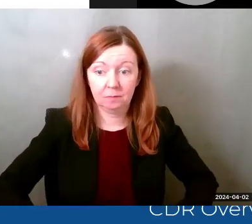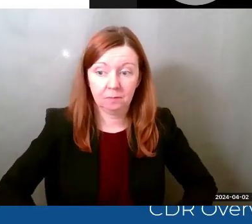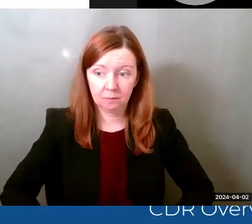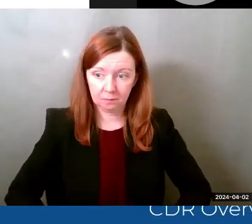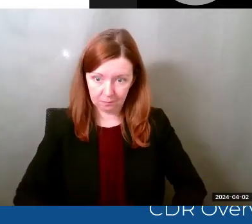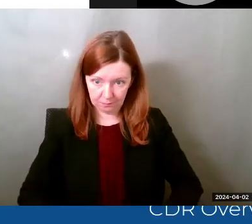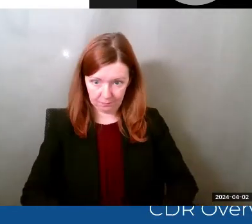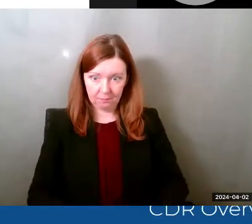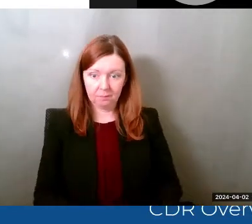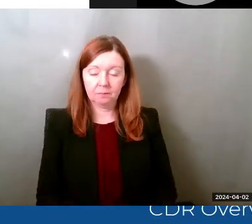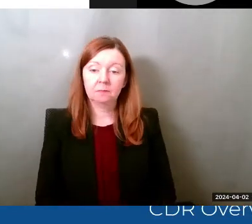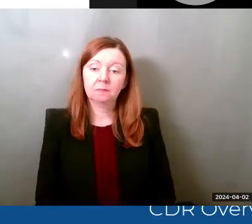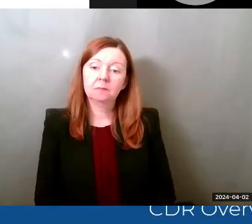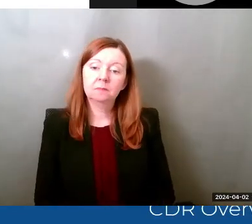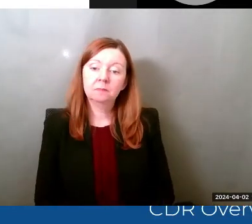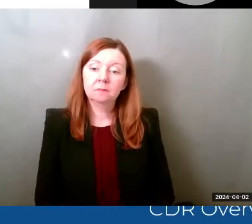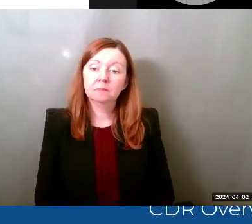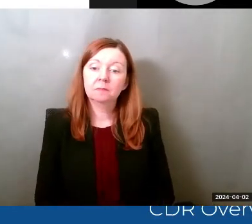and comments.